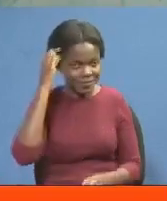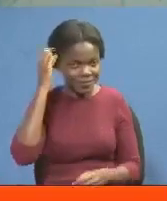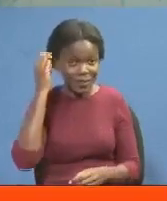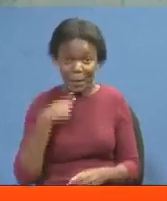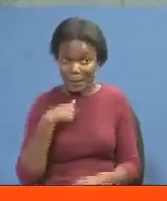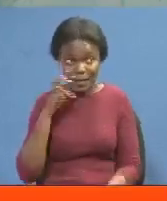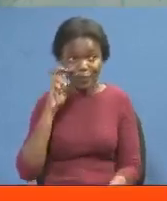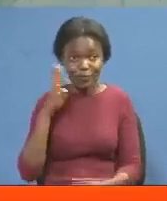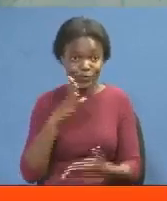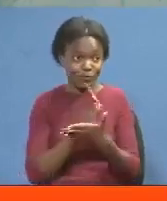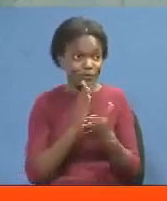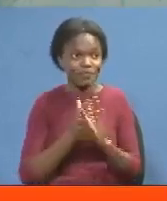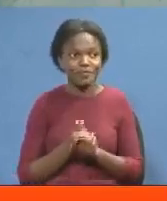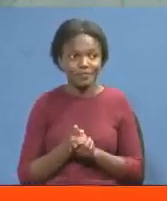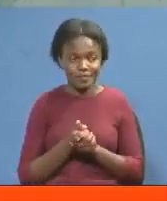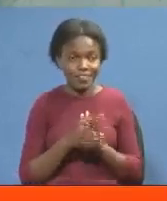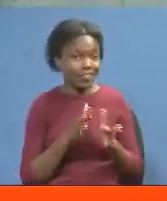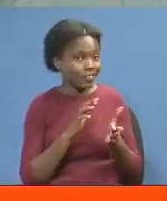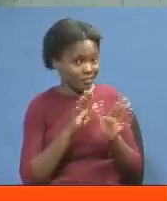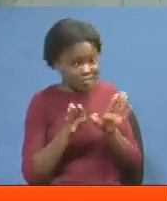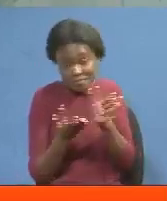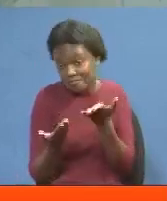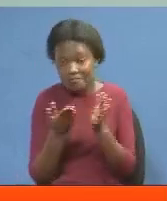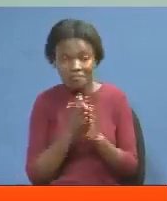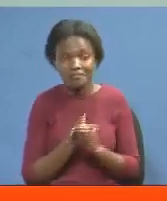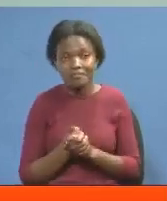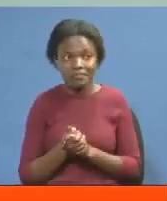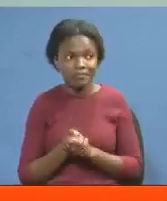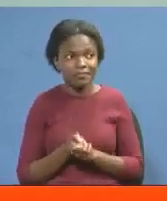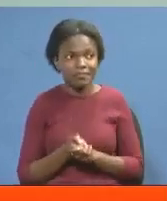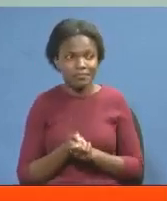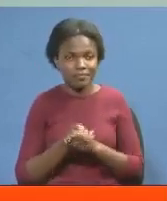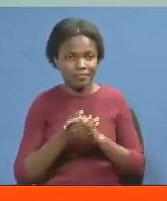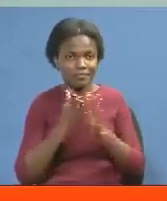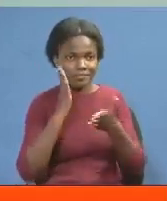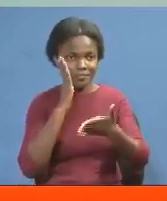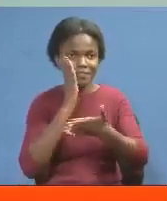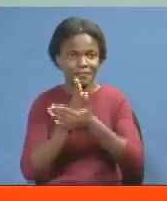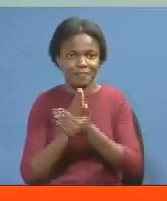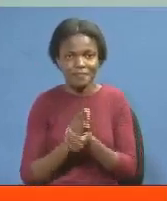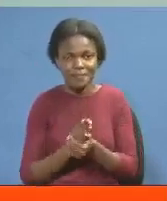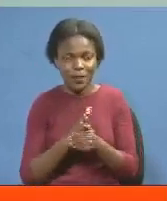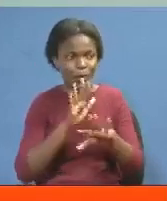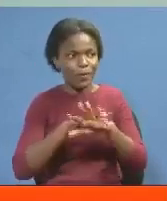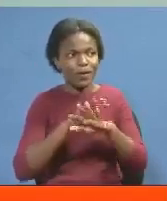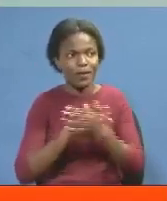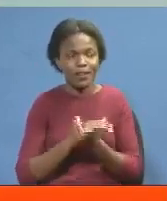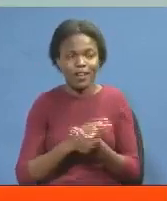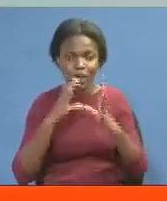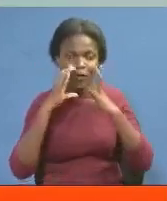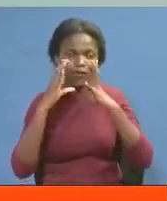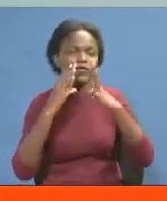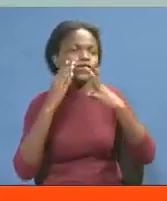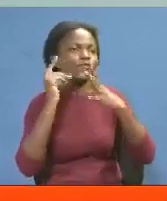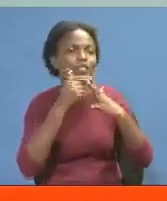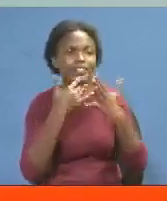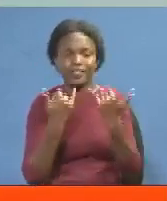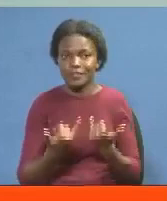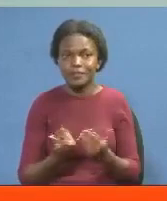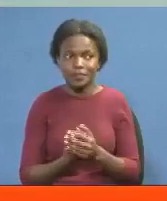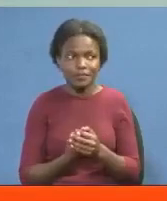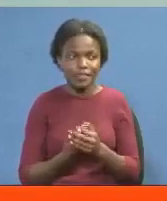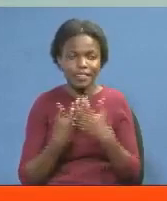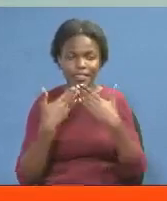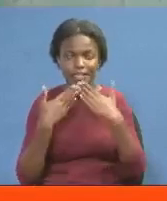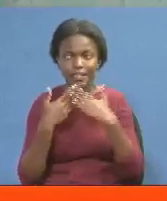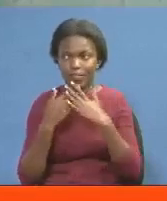pata kula bahali yake. Okay. Fantastic. That's how we come to an end of our conversation. Thank you so much, Bijiwe Mwenda, for